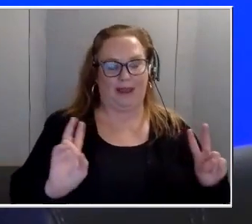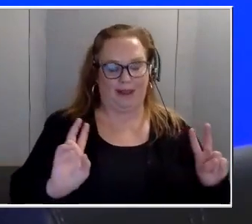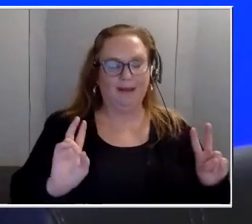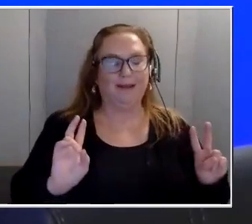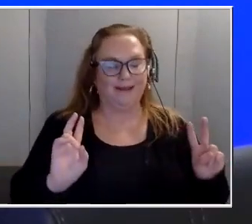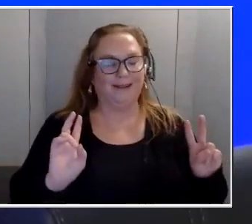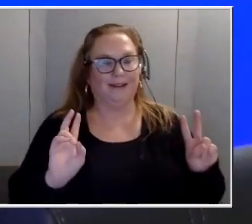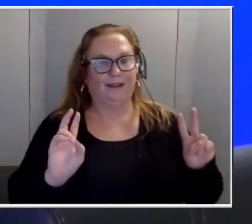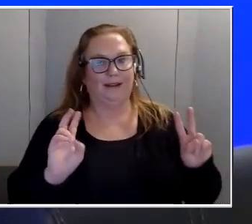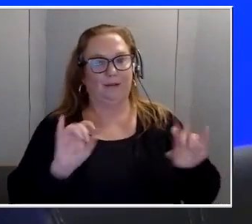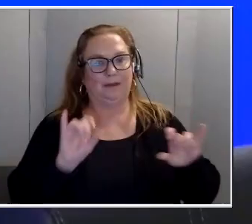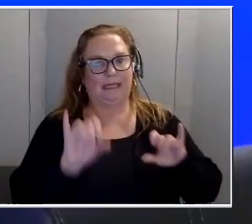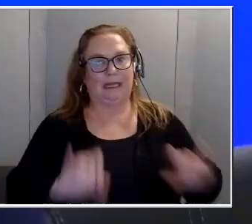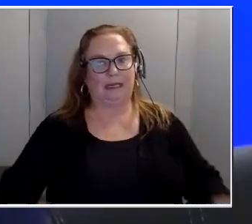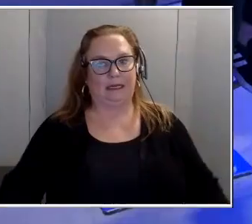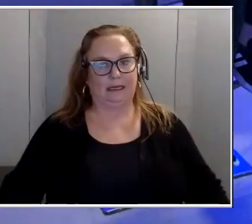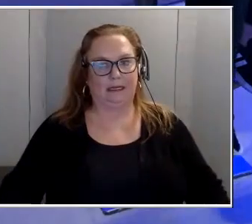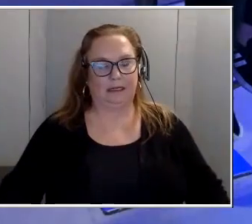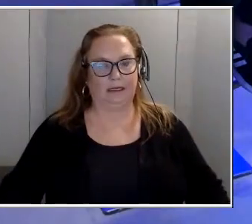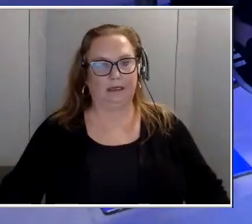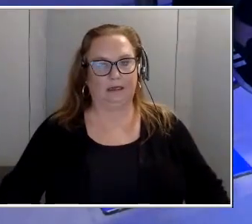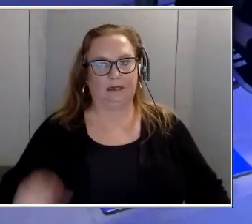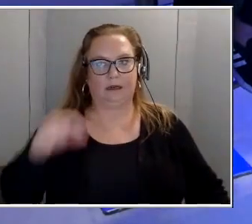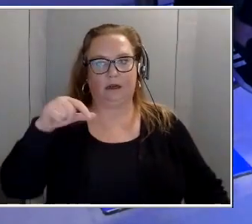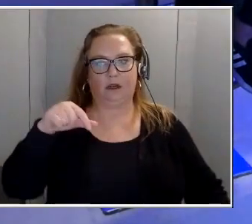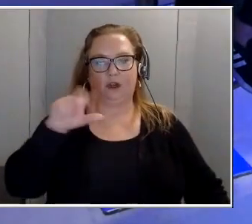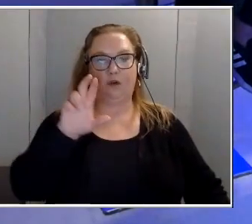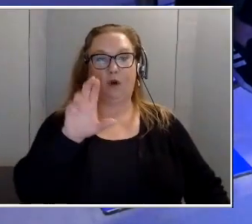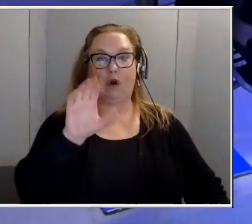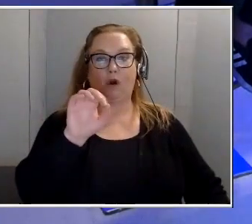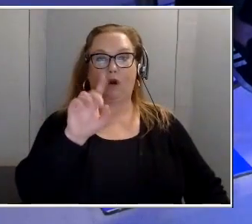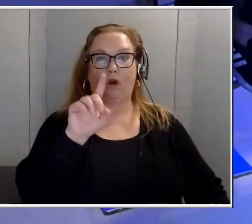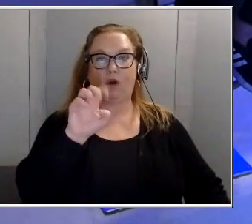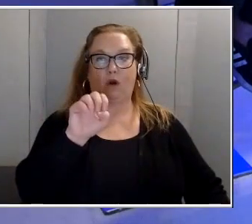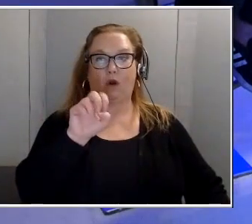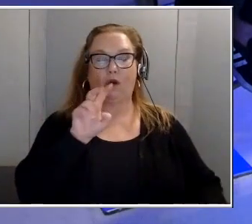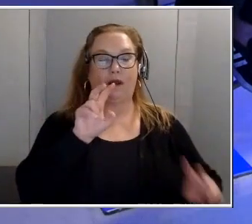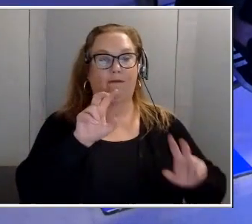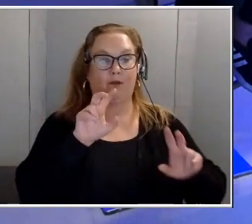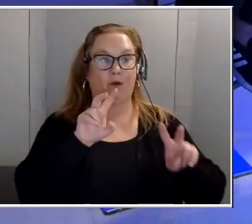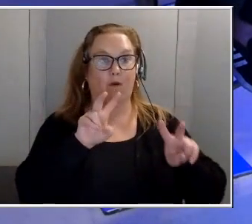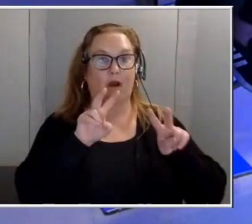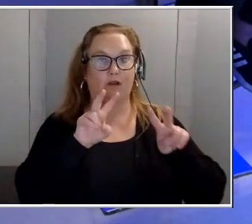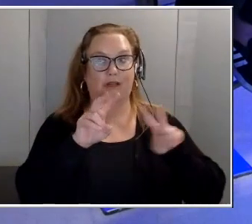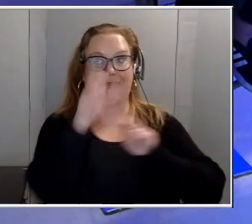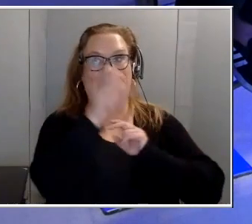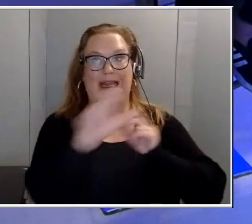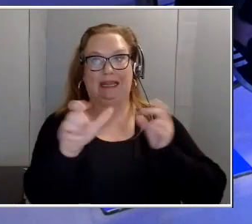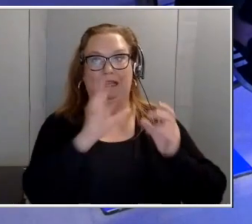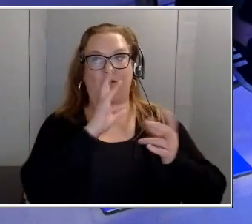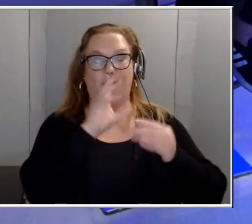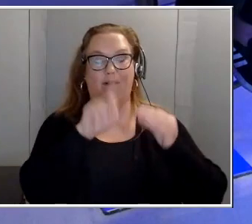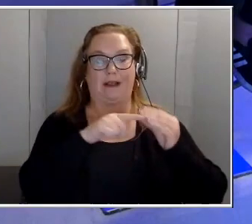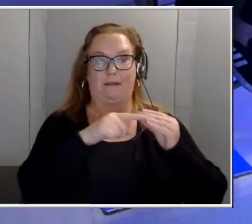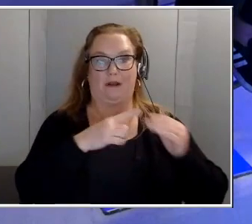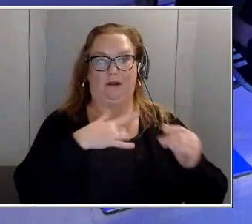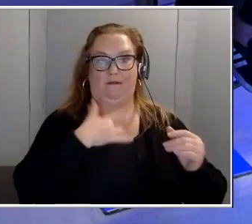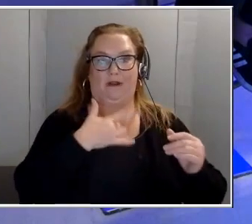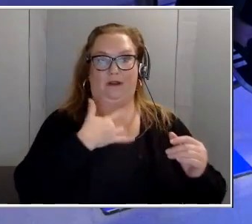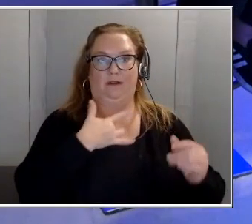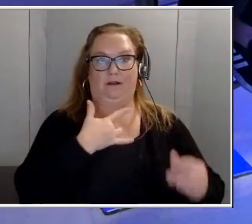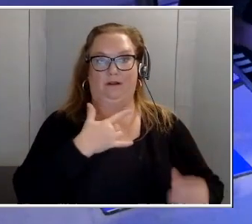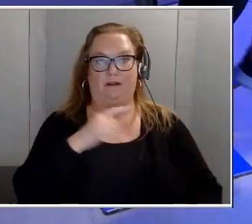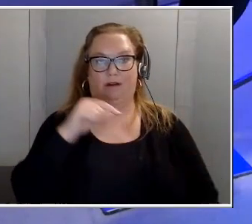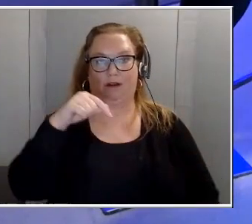it will stay there. I want to put a QR code up real quick, because if you're watching and realize that anything that we're talking about is you. It does have a QR